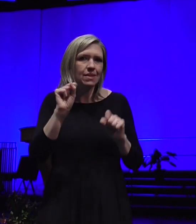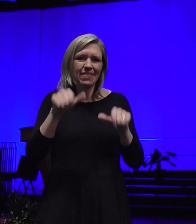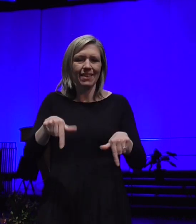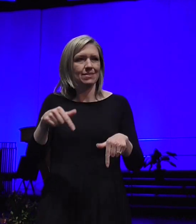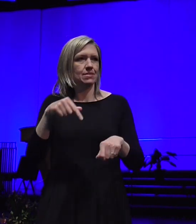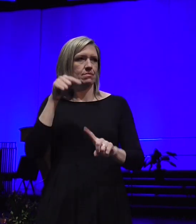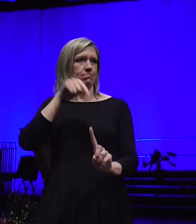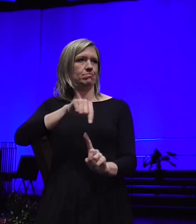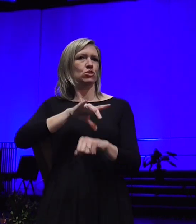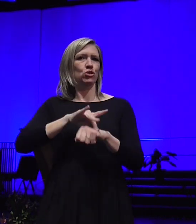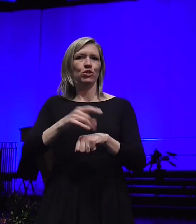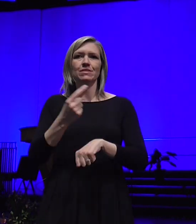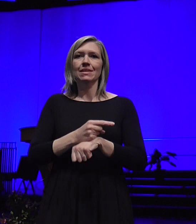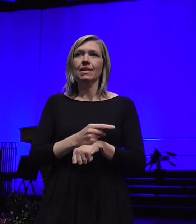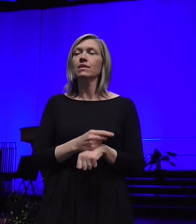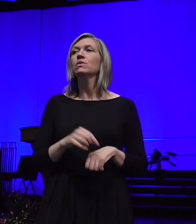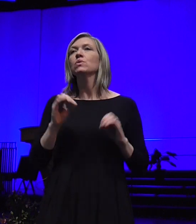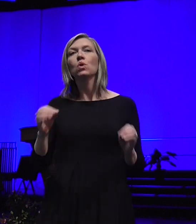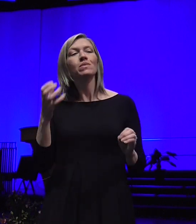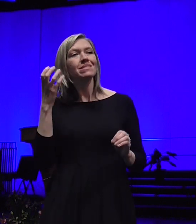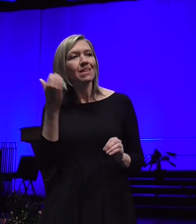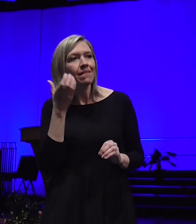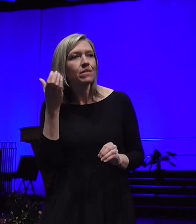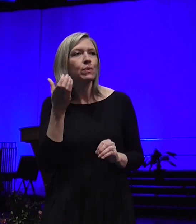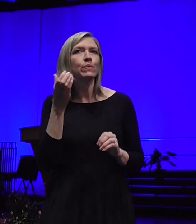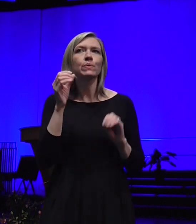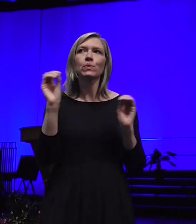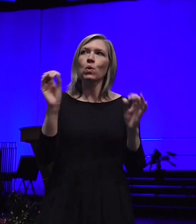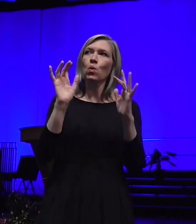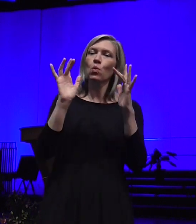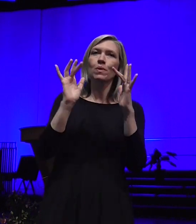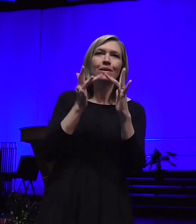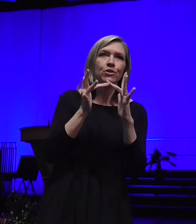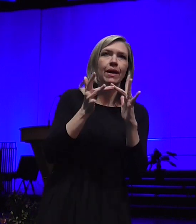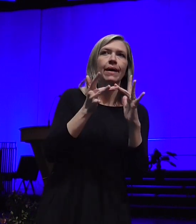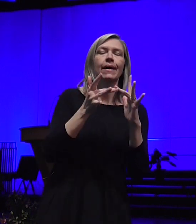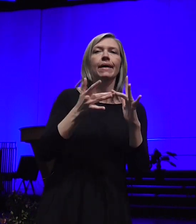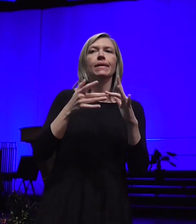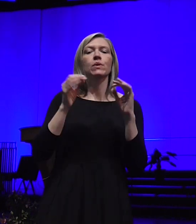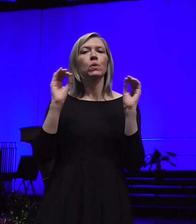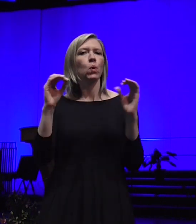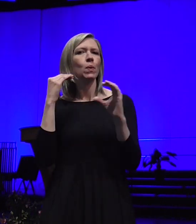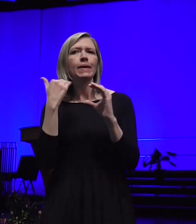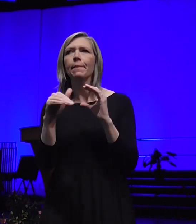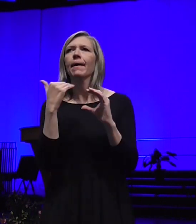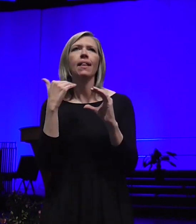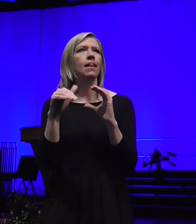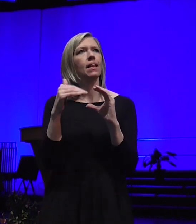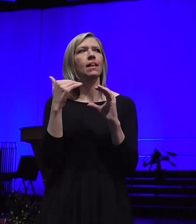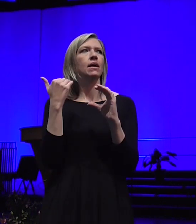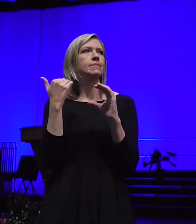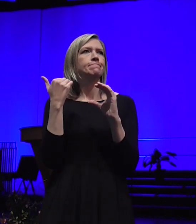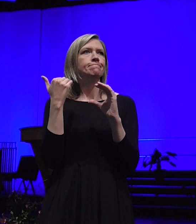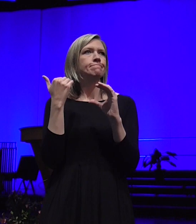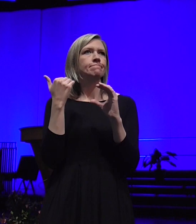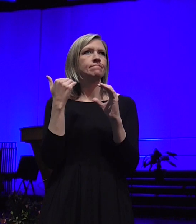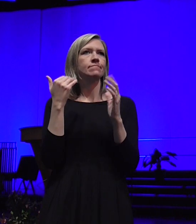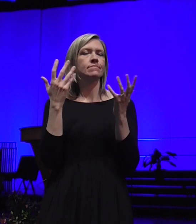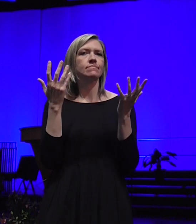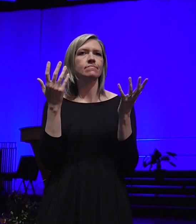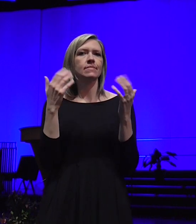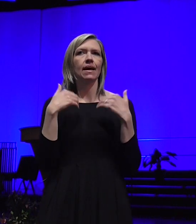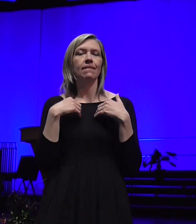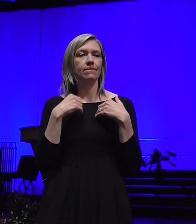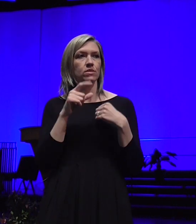about. With no cell phones, no internet, no email. They got those